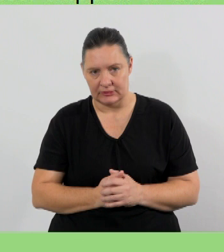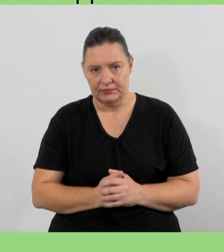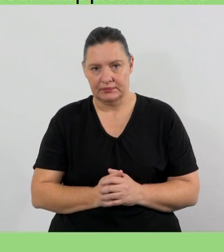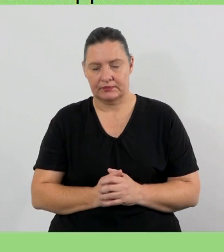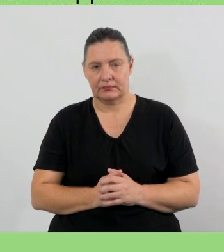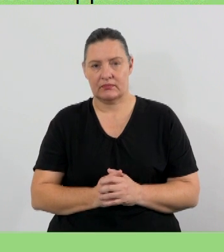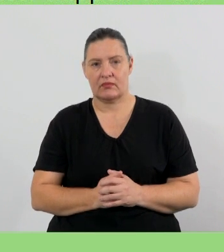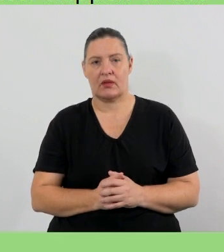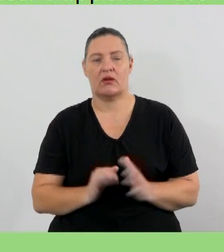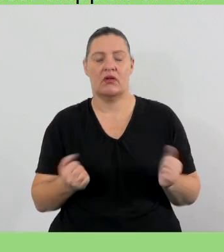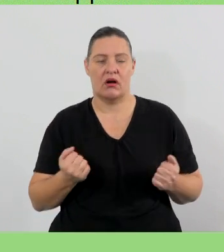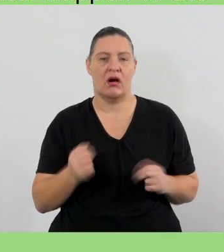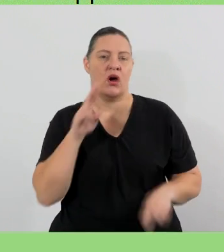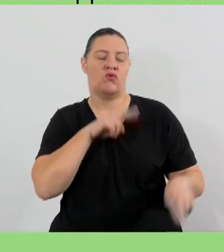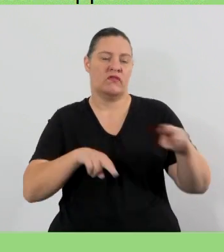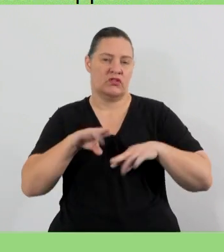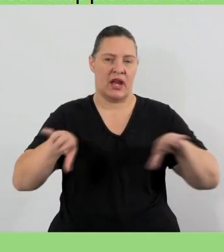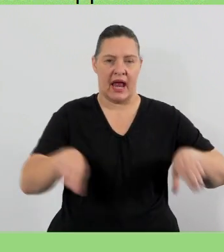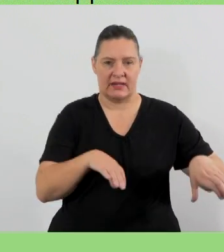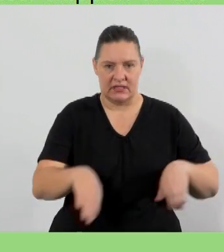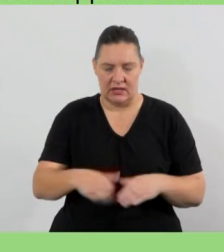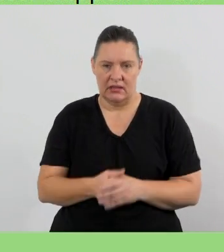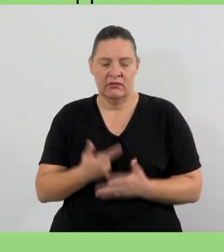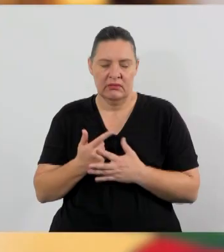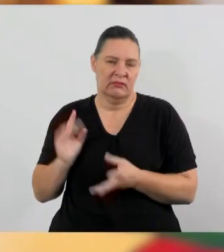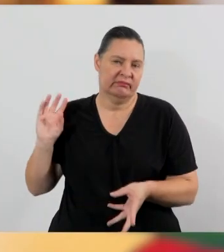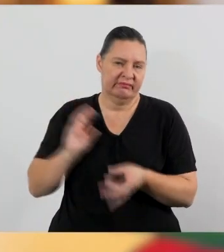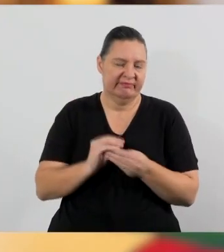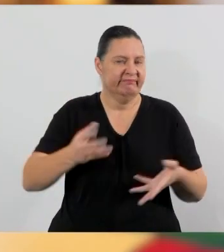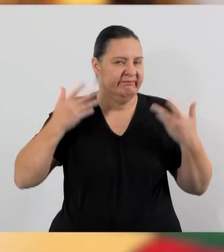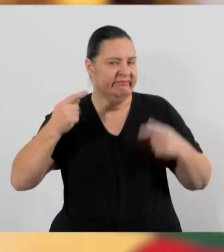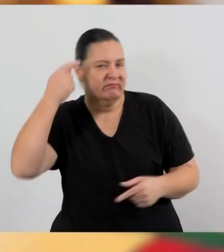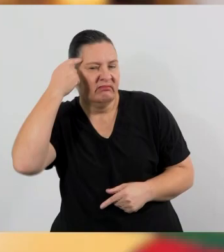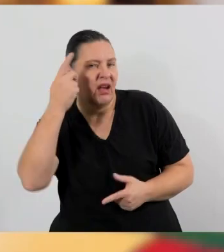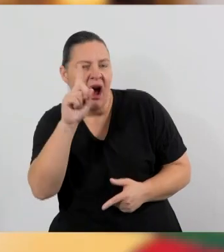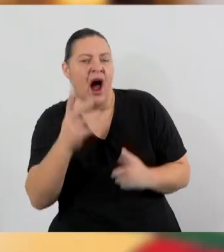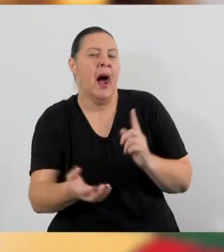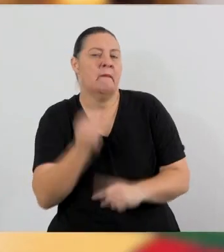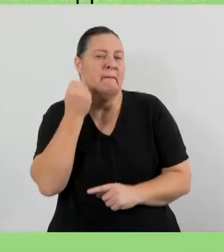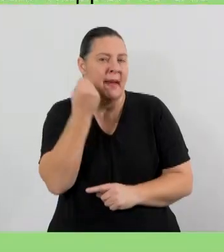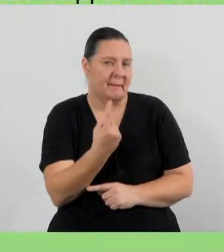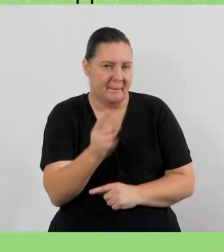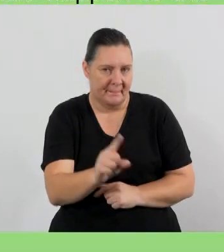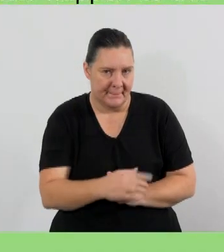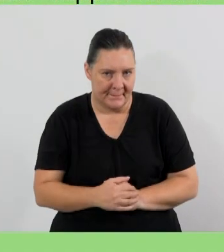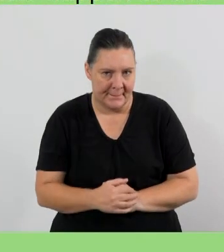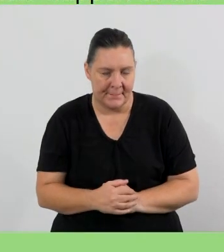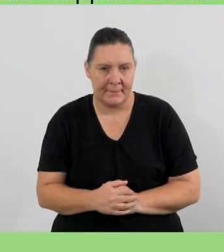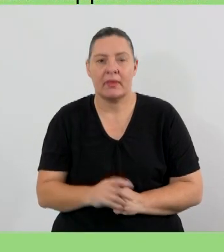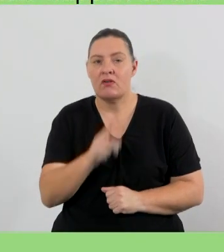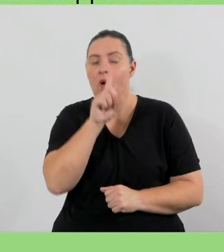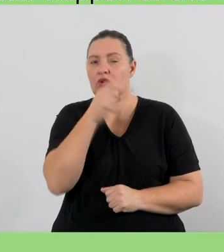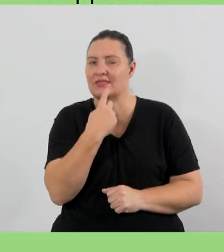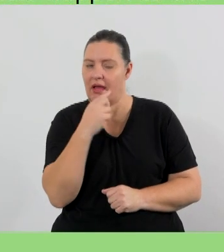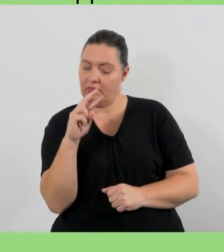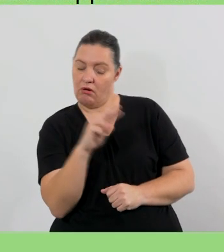let us just quickly do this quick revision activity just to revive our memory on this topic. So our question